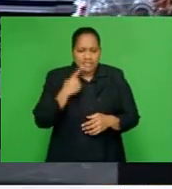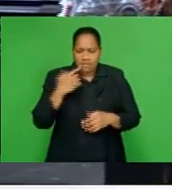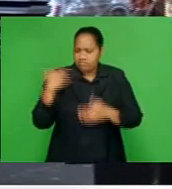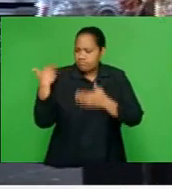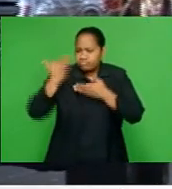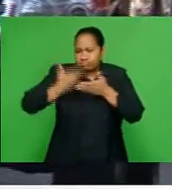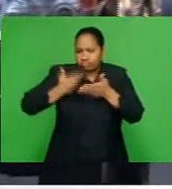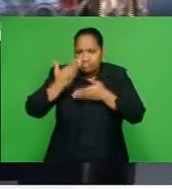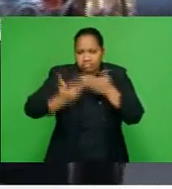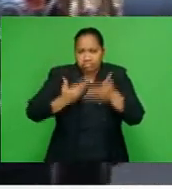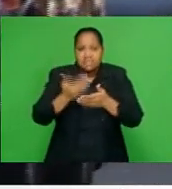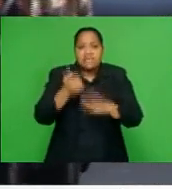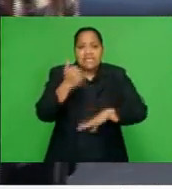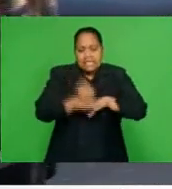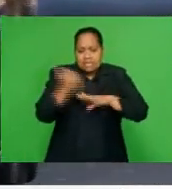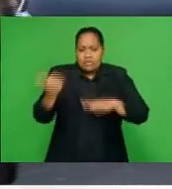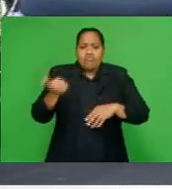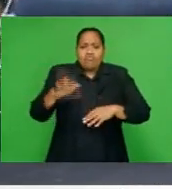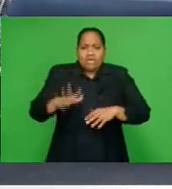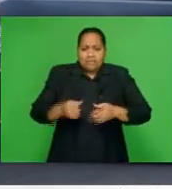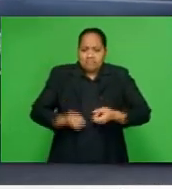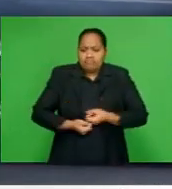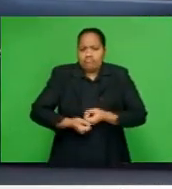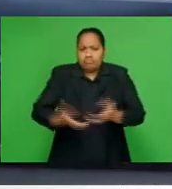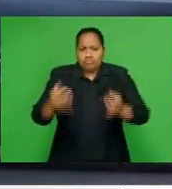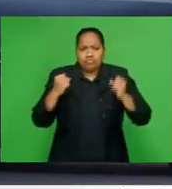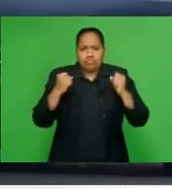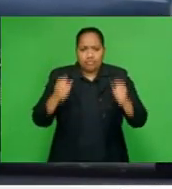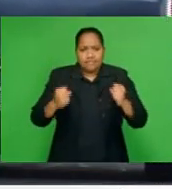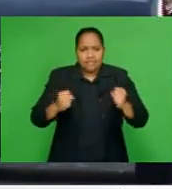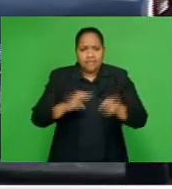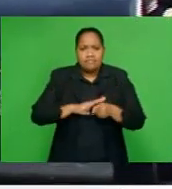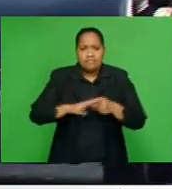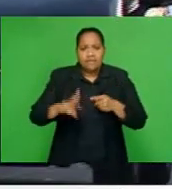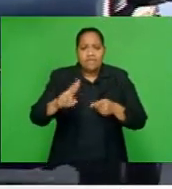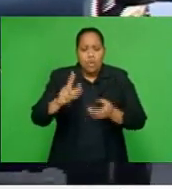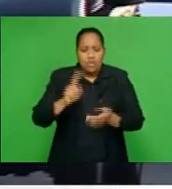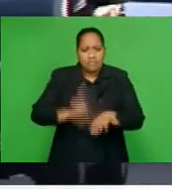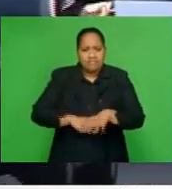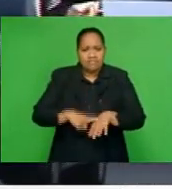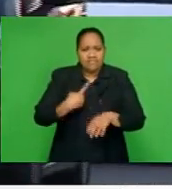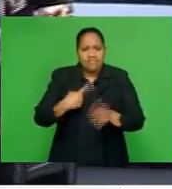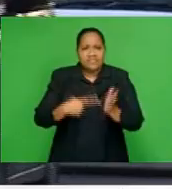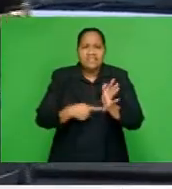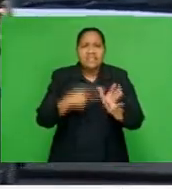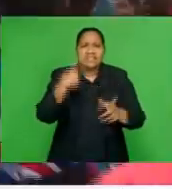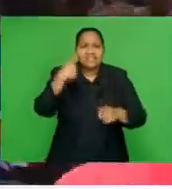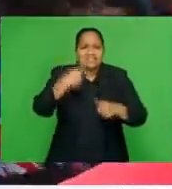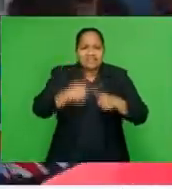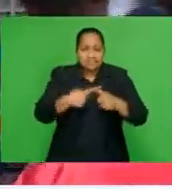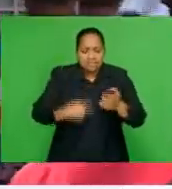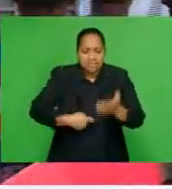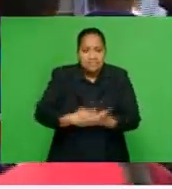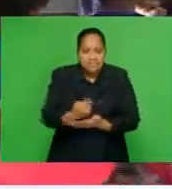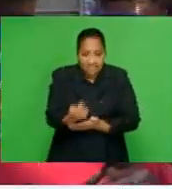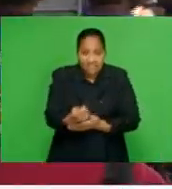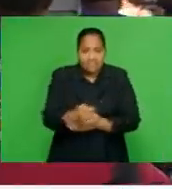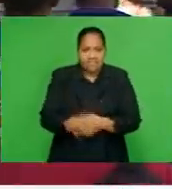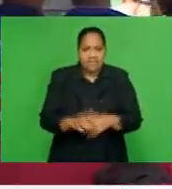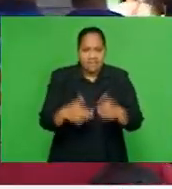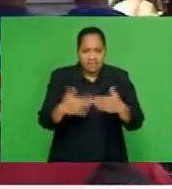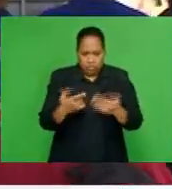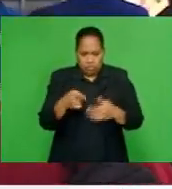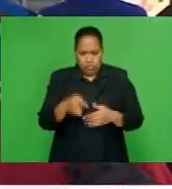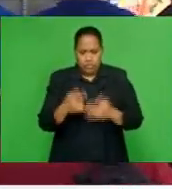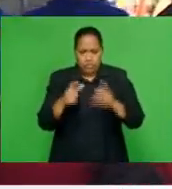has sent a strong message with high payment penalties for late tax payments, and as a result, they've witnessed a culture shift towards